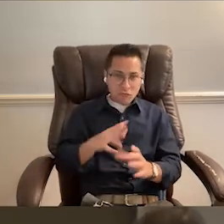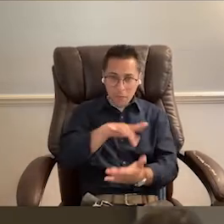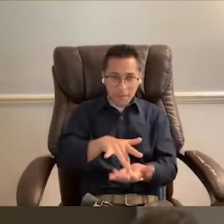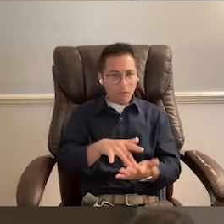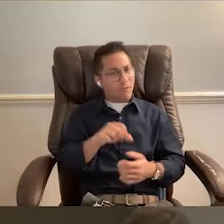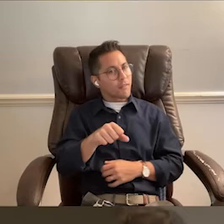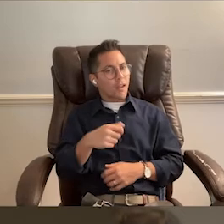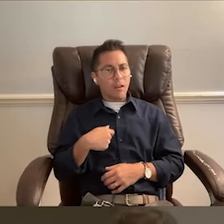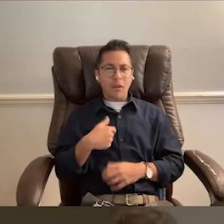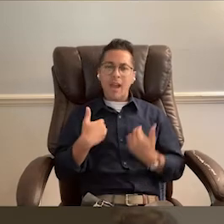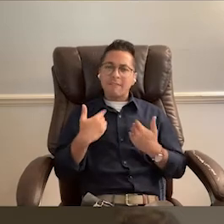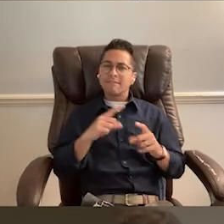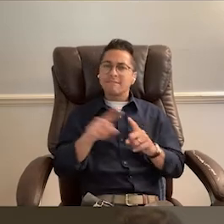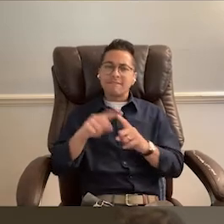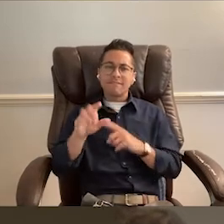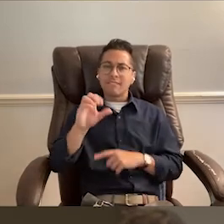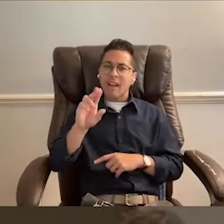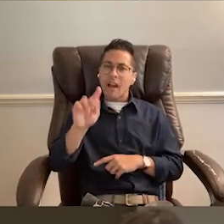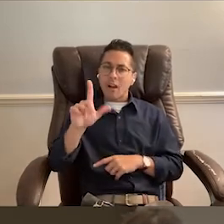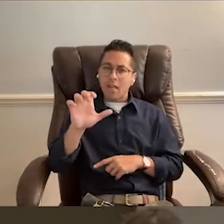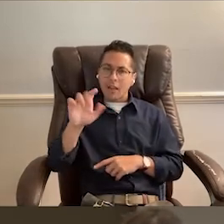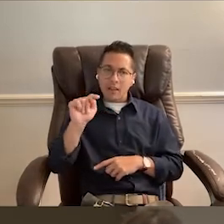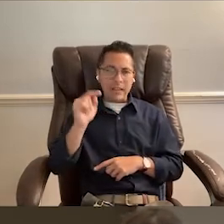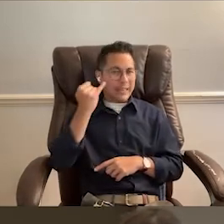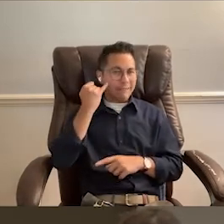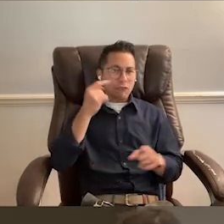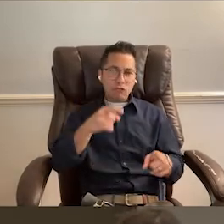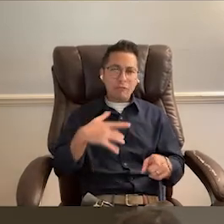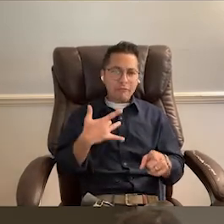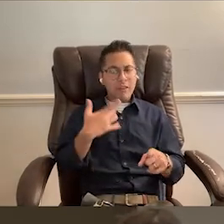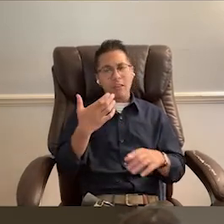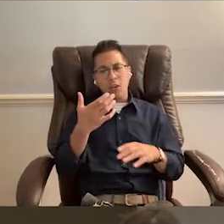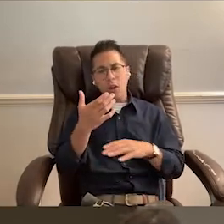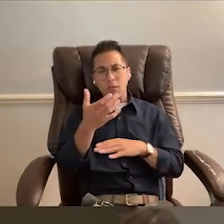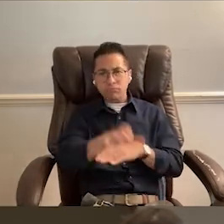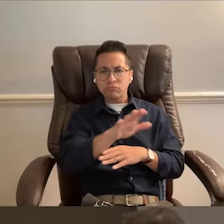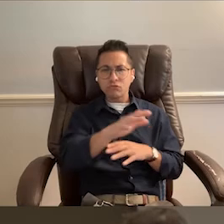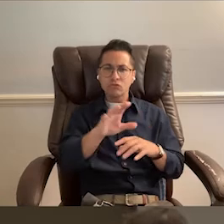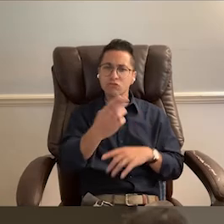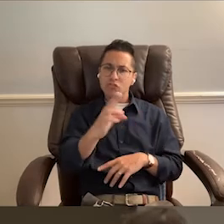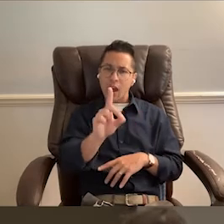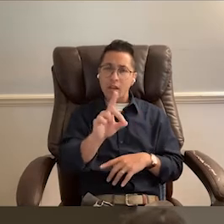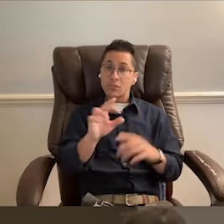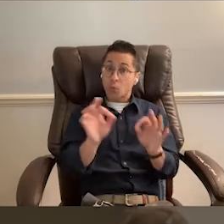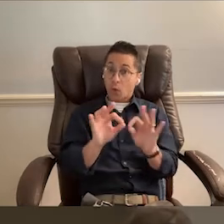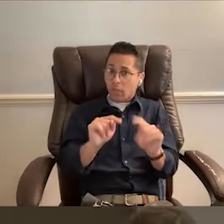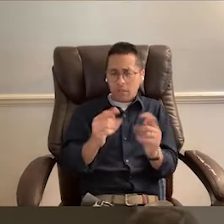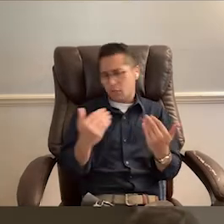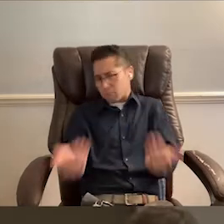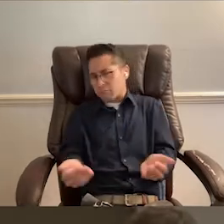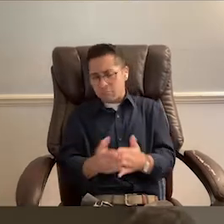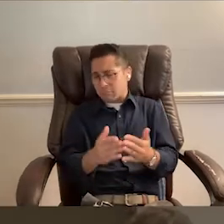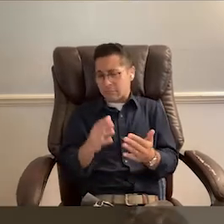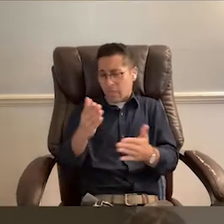good. Okay, hey, I'm just trying to No, get you. no, I mean, I'm saying try to have different outlets. If you feel like,